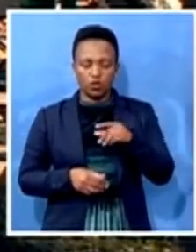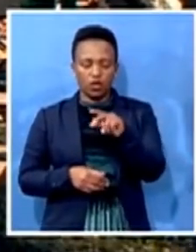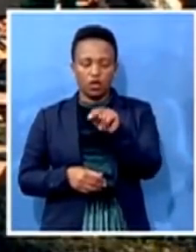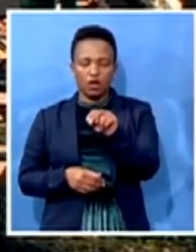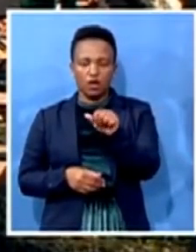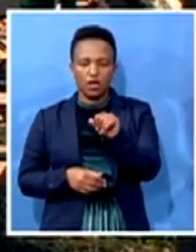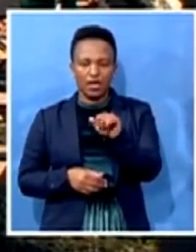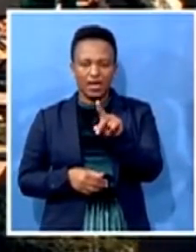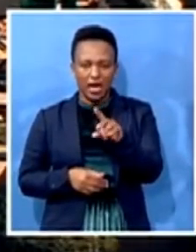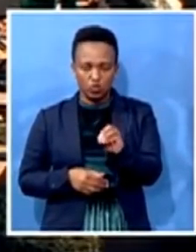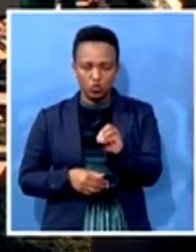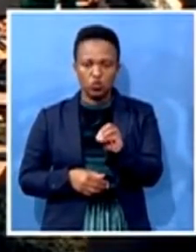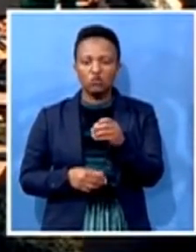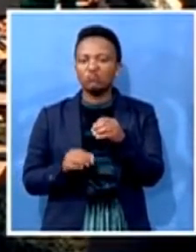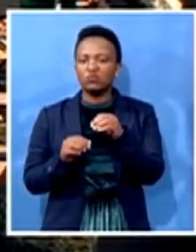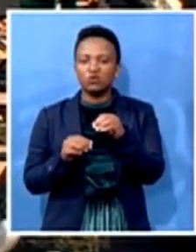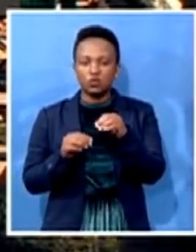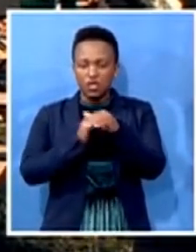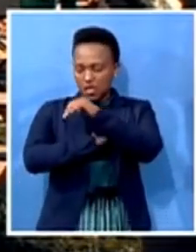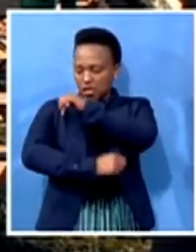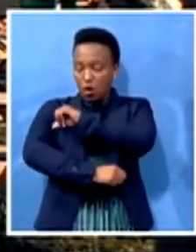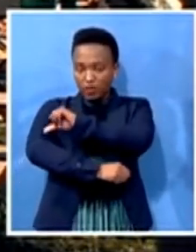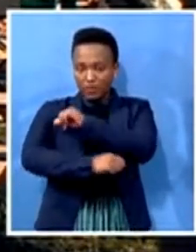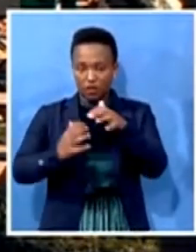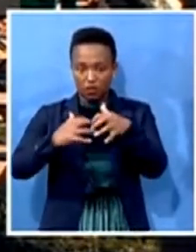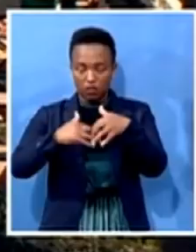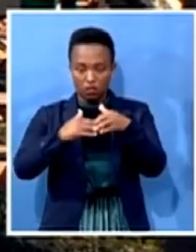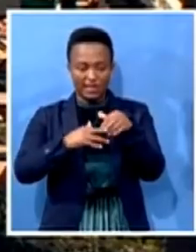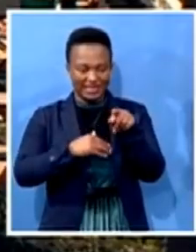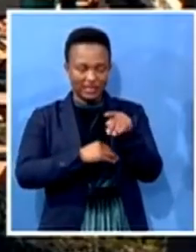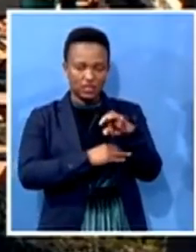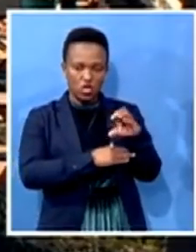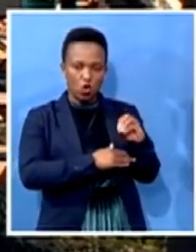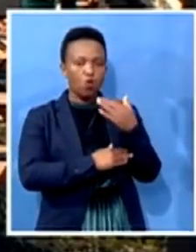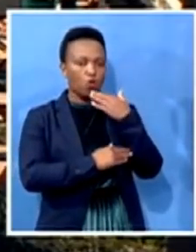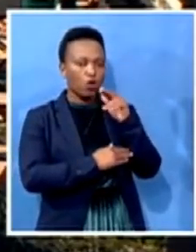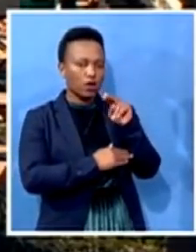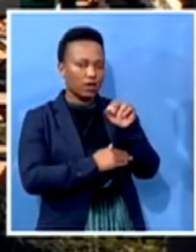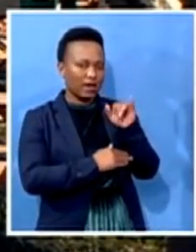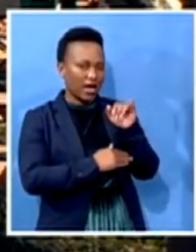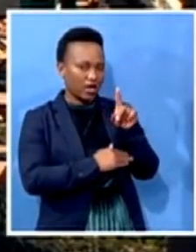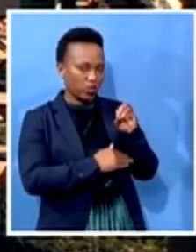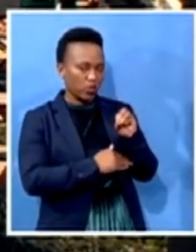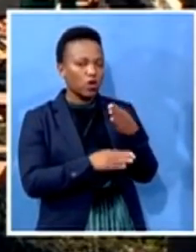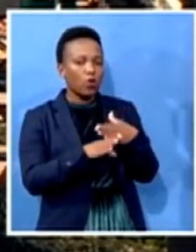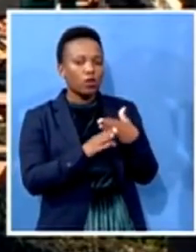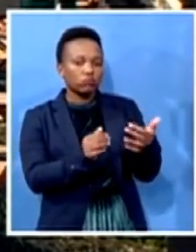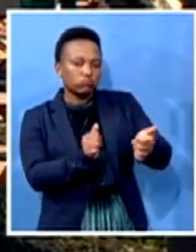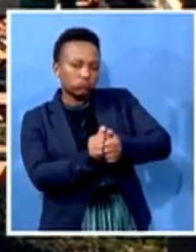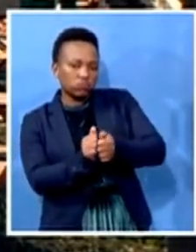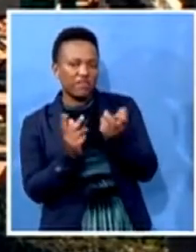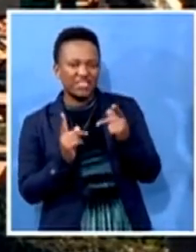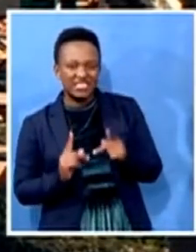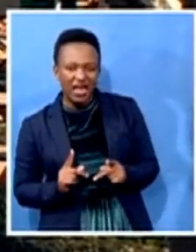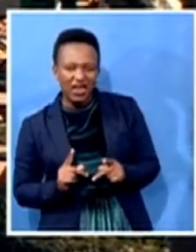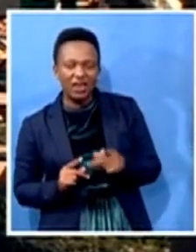hospital, of this center, and we are working with physicians, particularly the physicians that are coming from Cuba